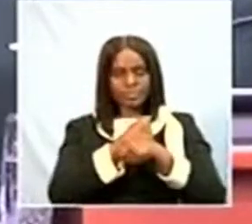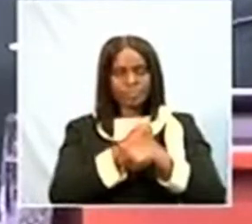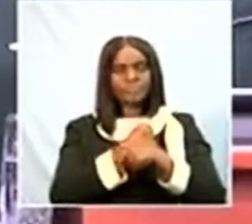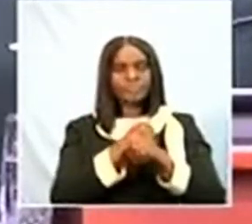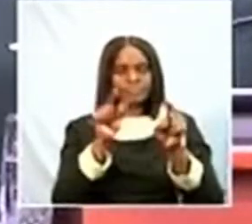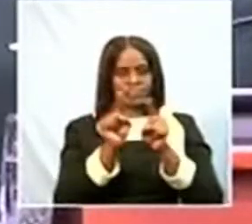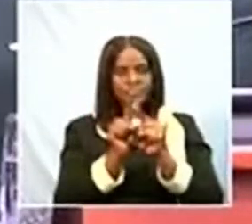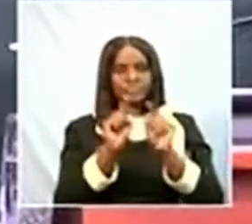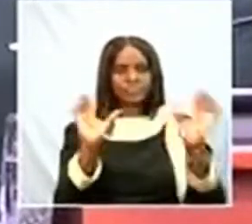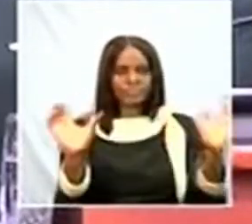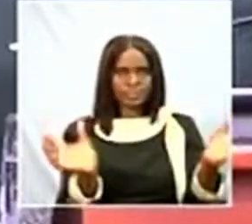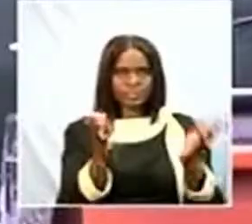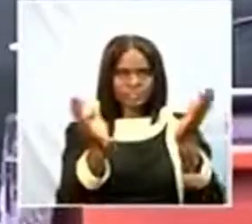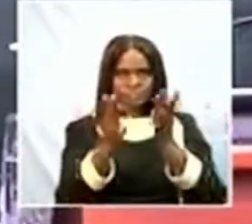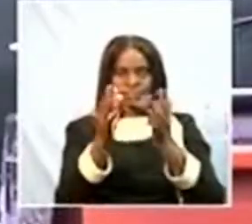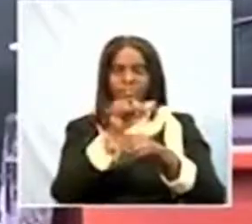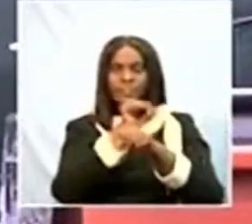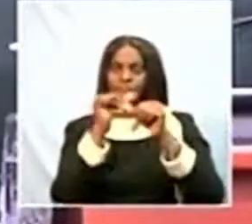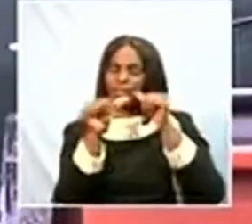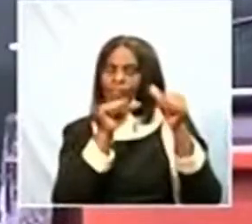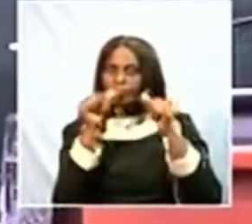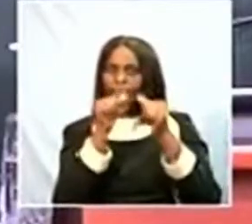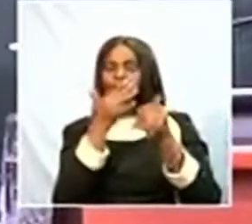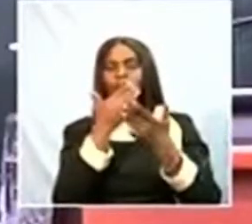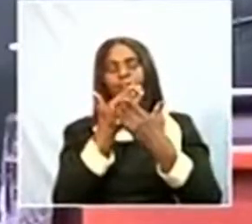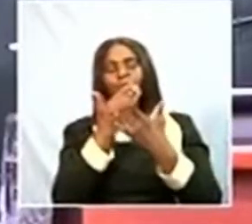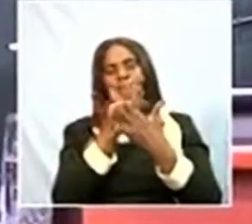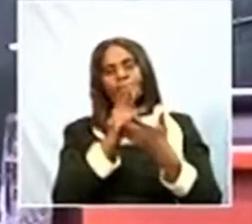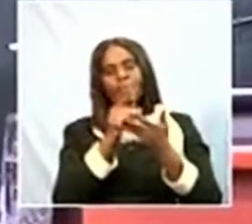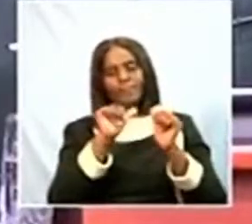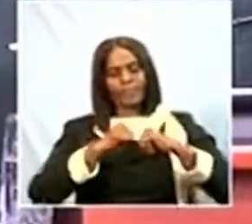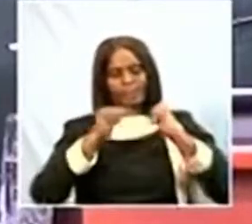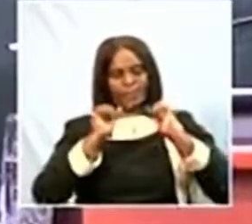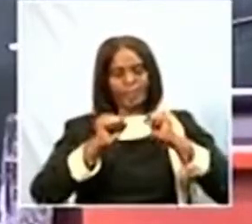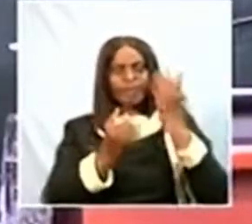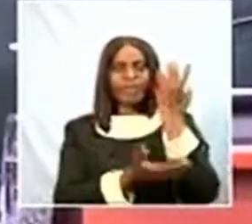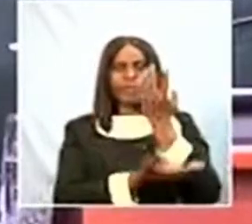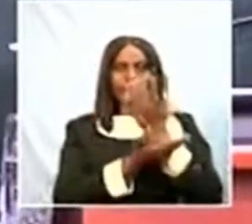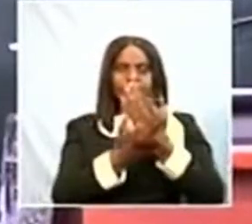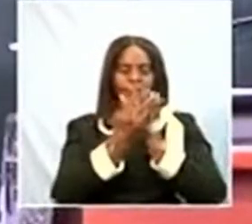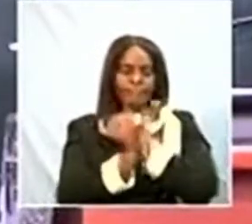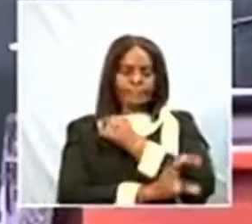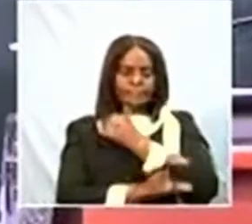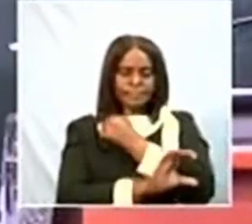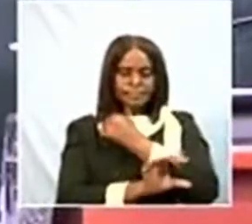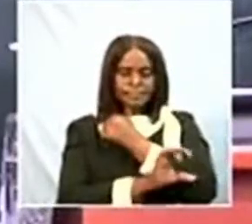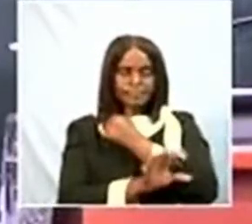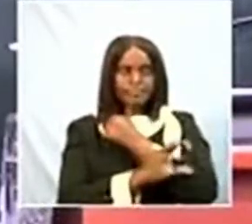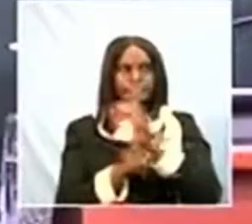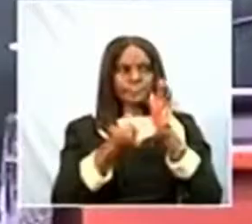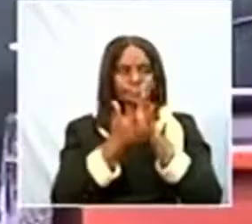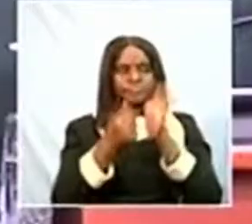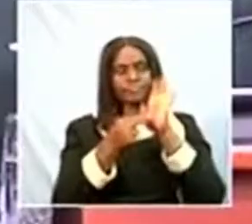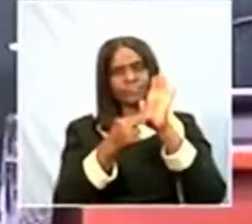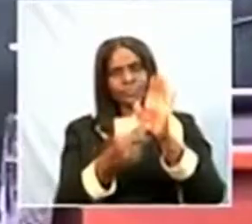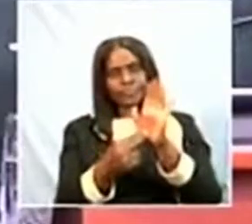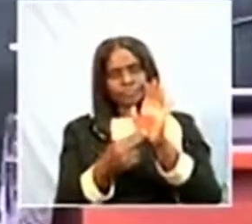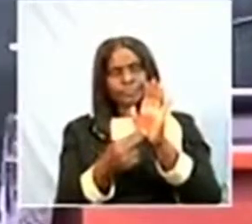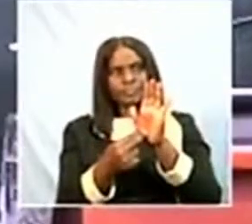and promote sustainable agriculture, we can enhance our country's carbon sequestration